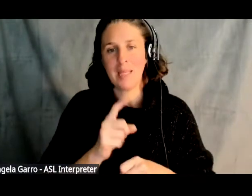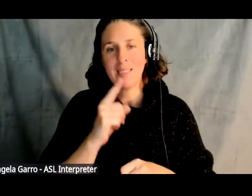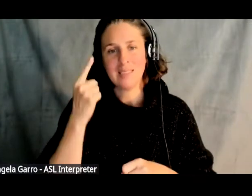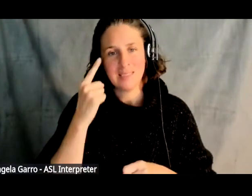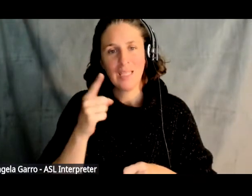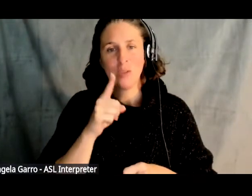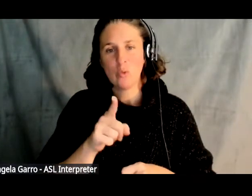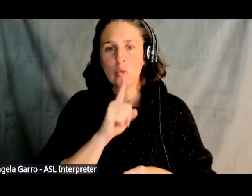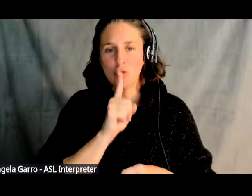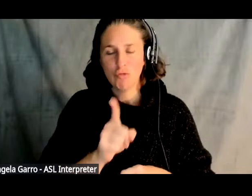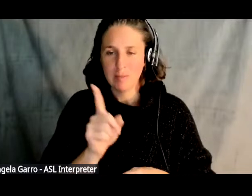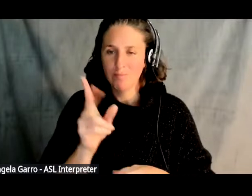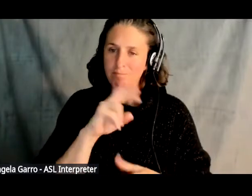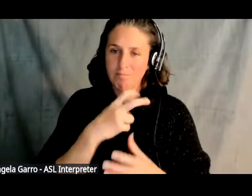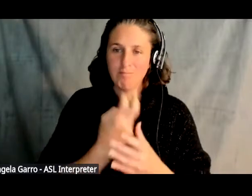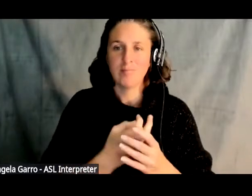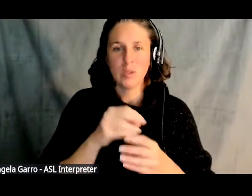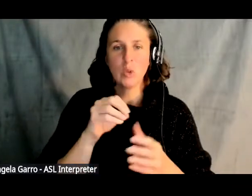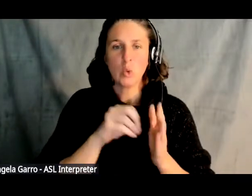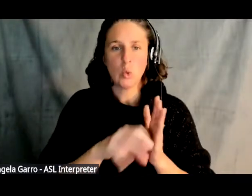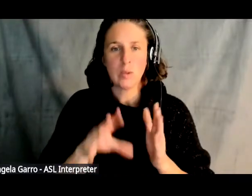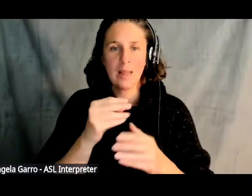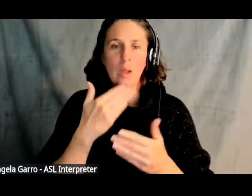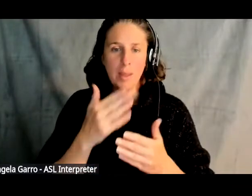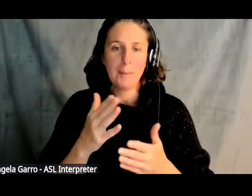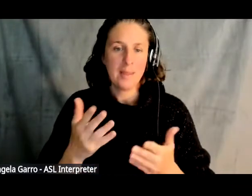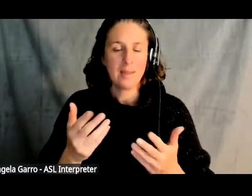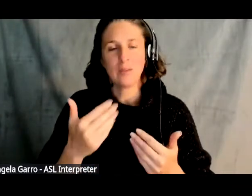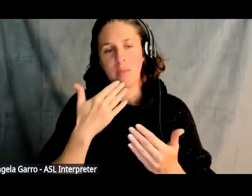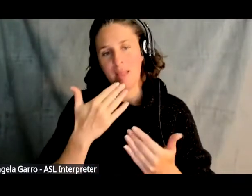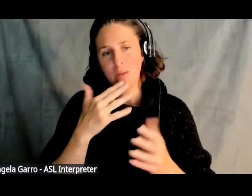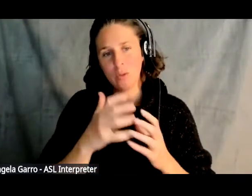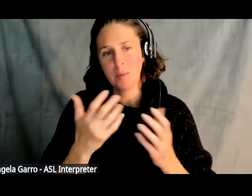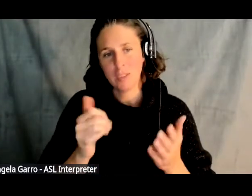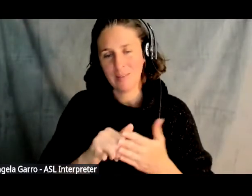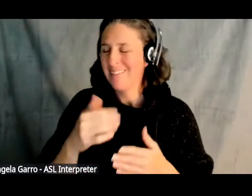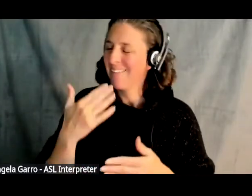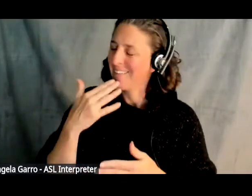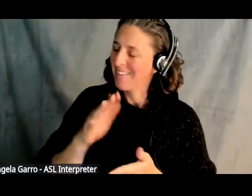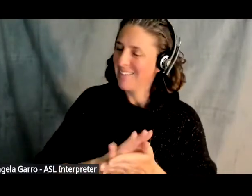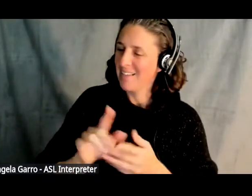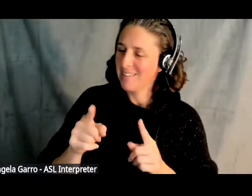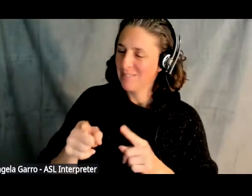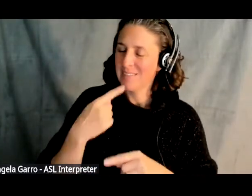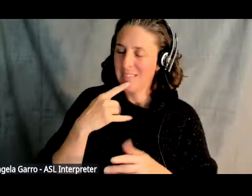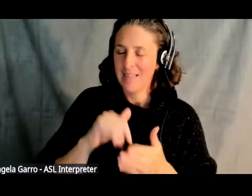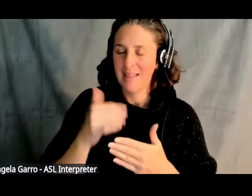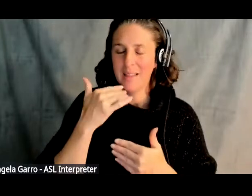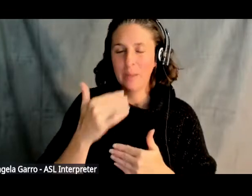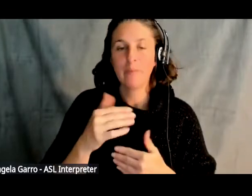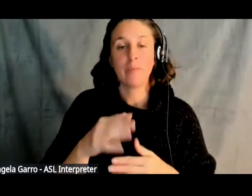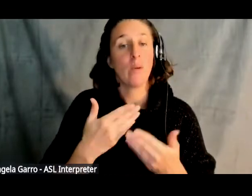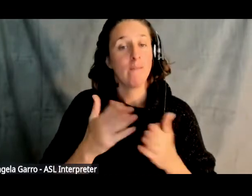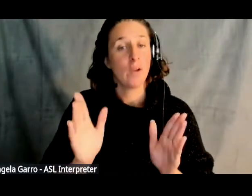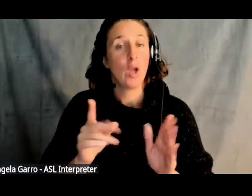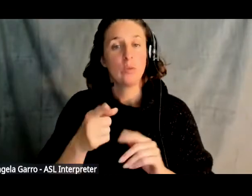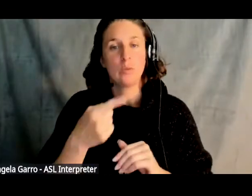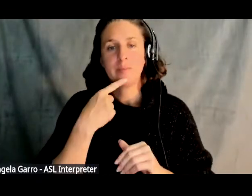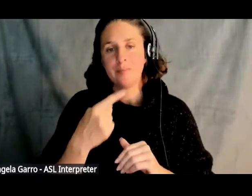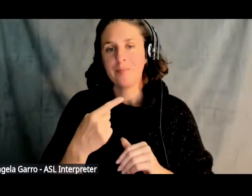into students and their well-being. Thank you so much for that. That was very nice of you to say. Thank you. So overall, you said